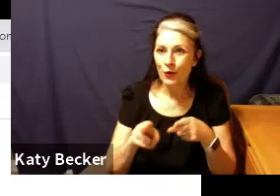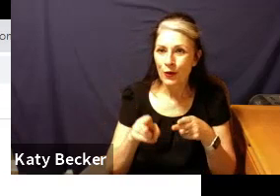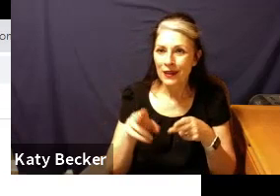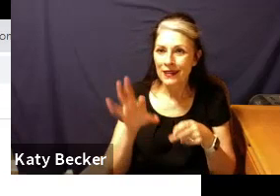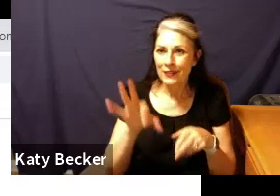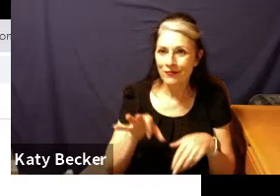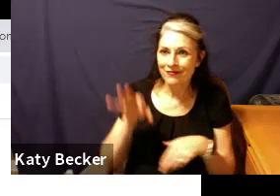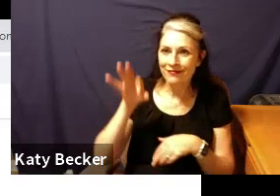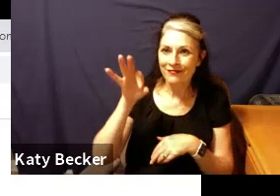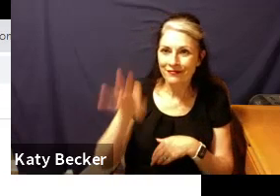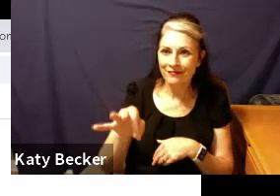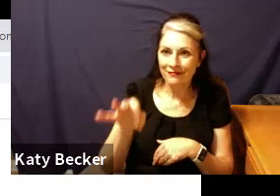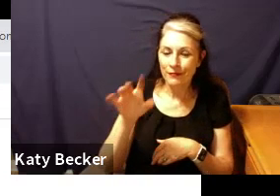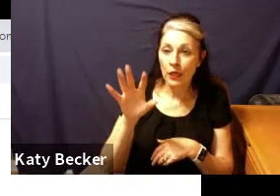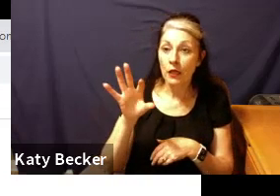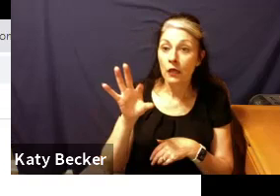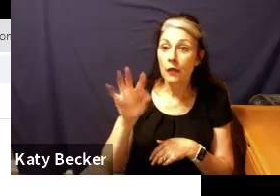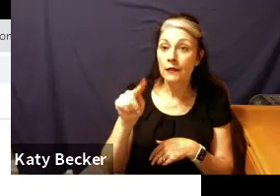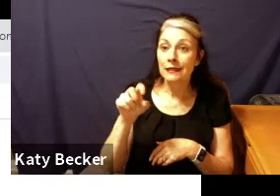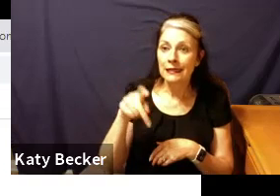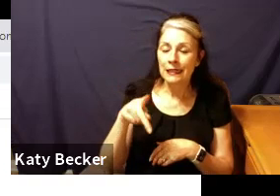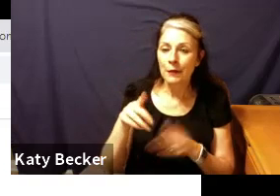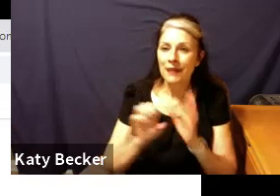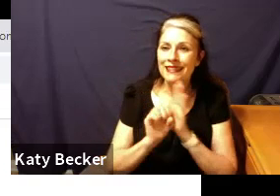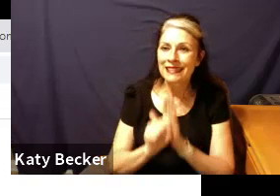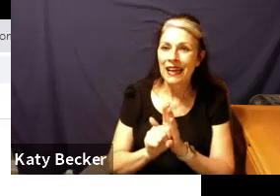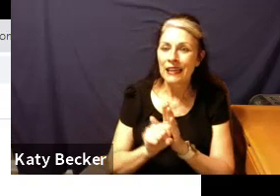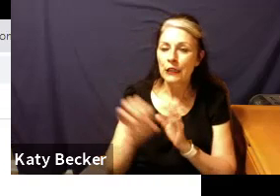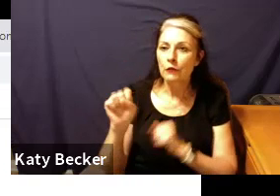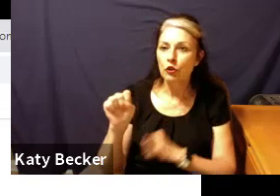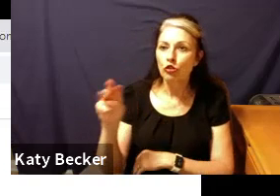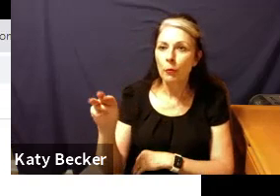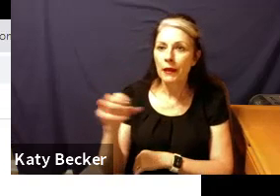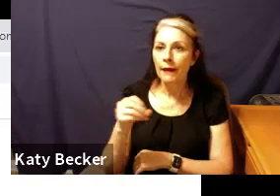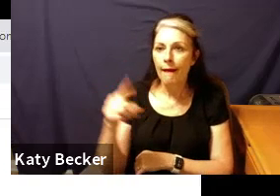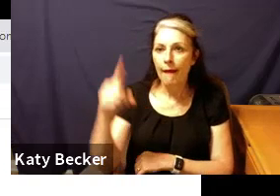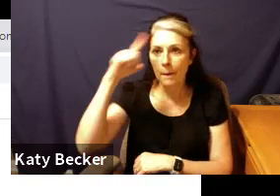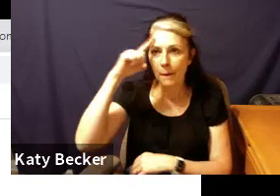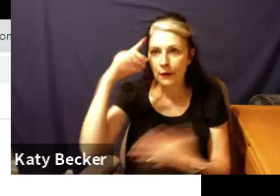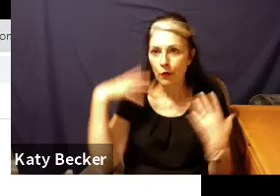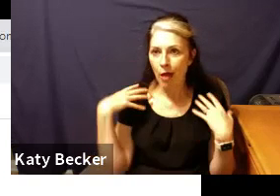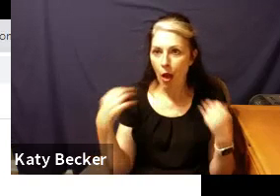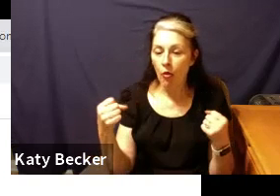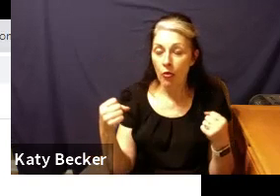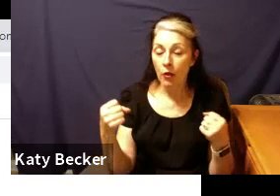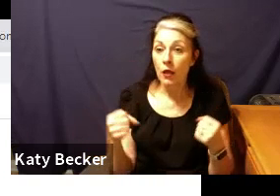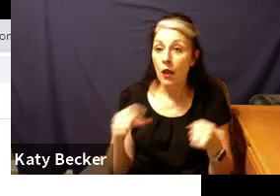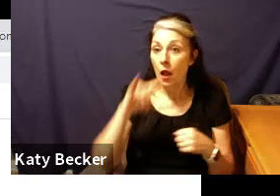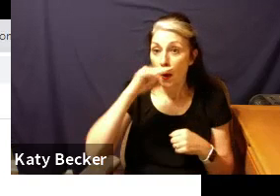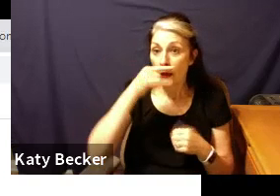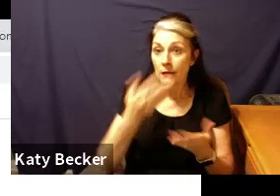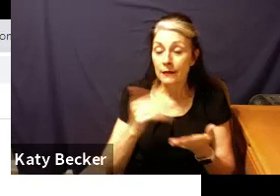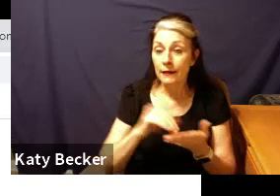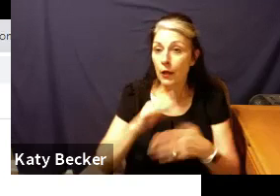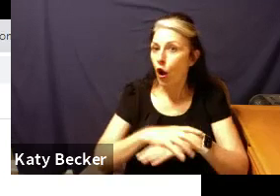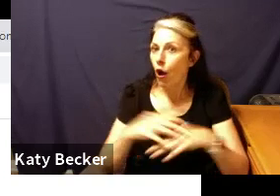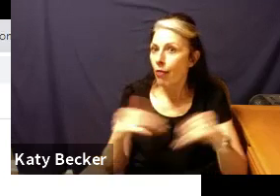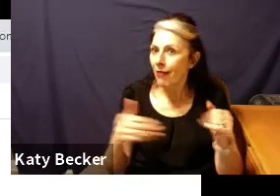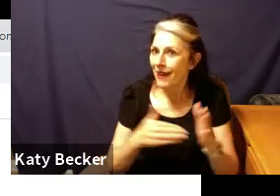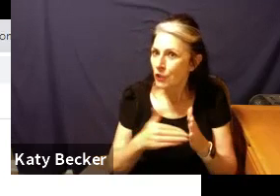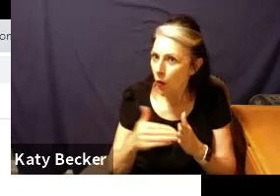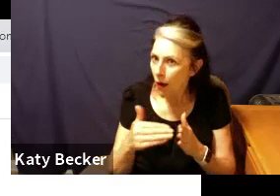on signs of social media and mental health. And, given that our kids, again, are online so